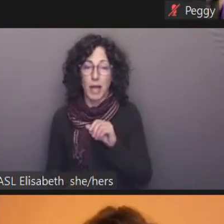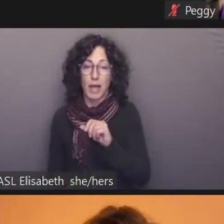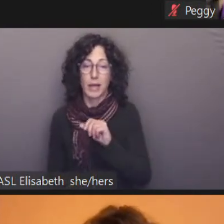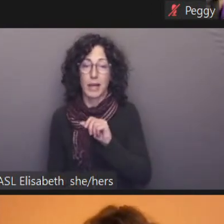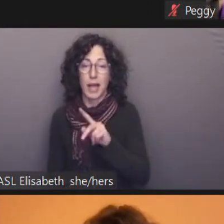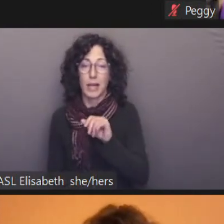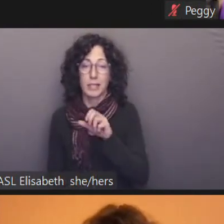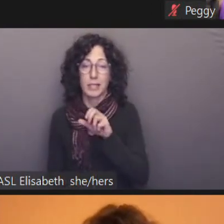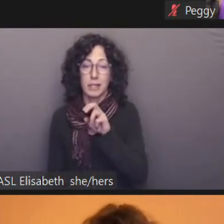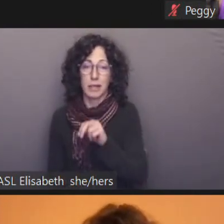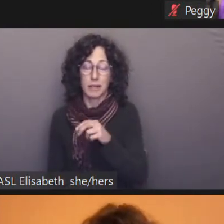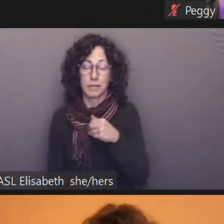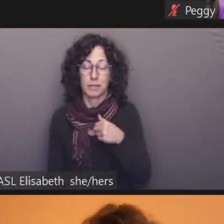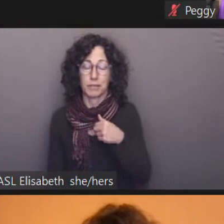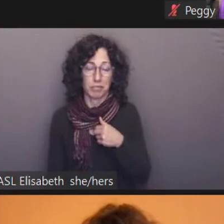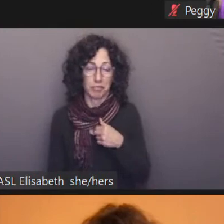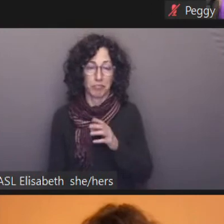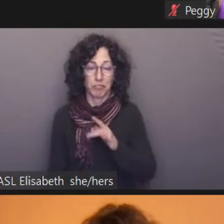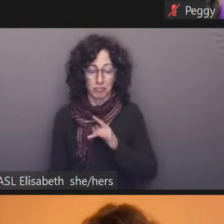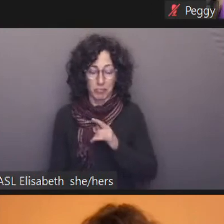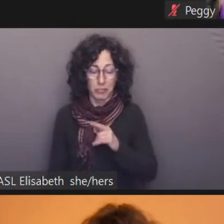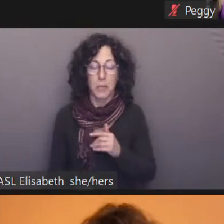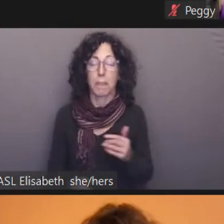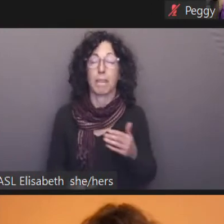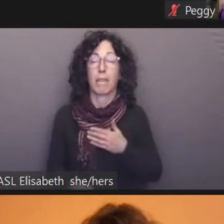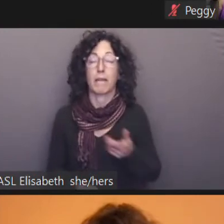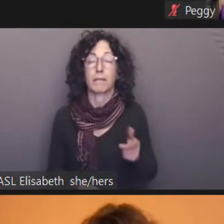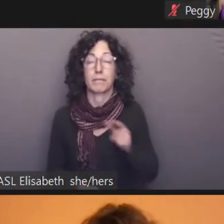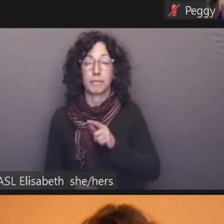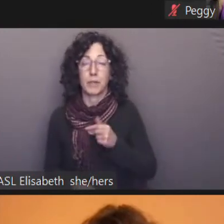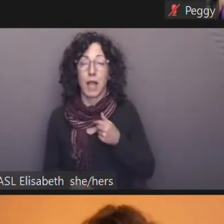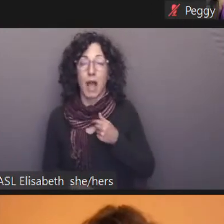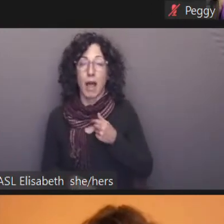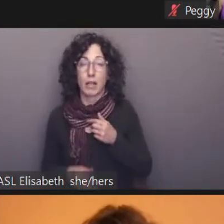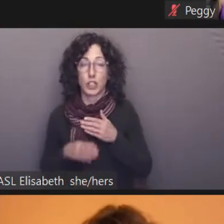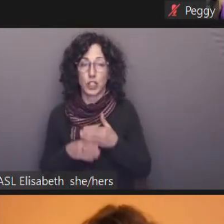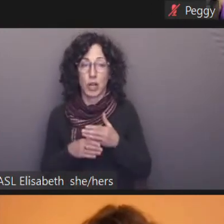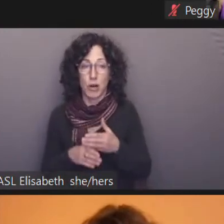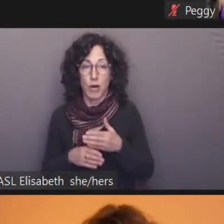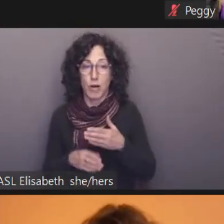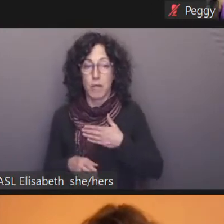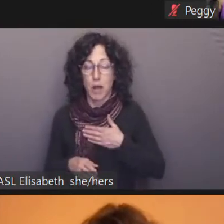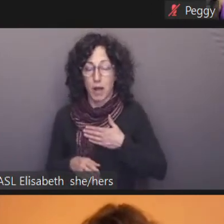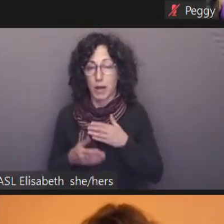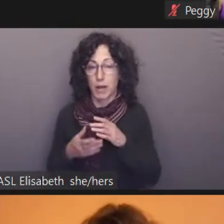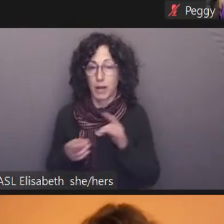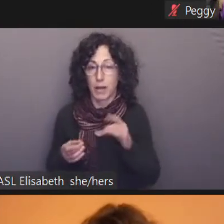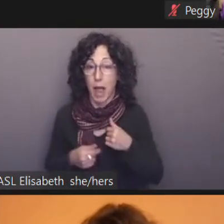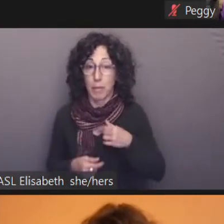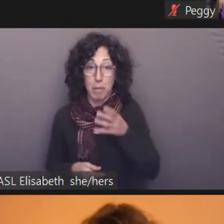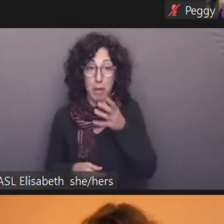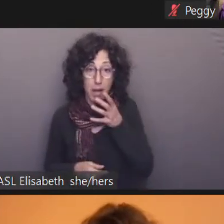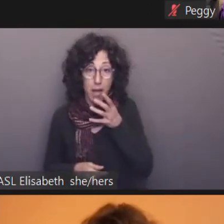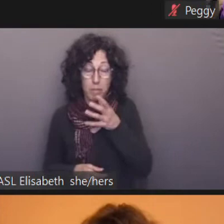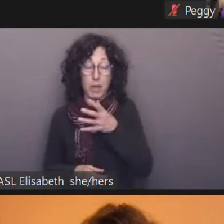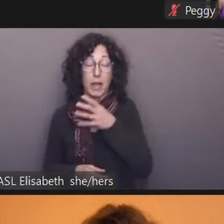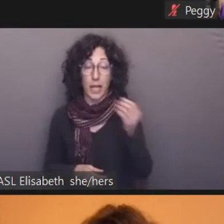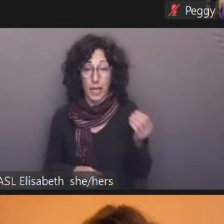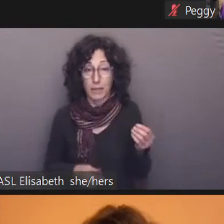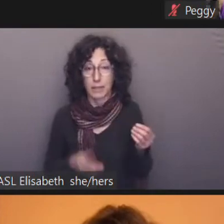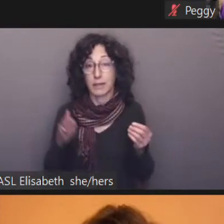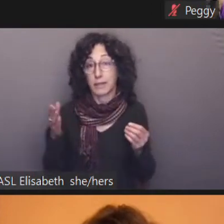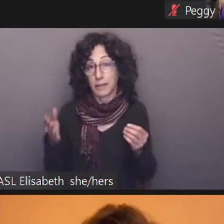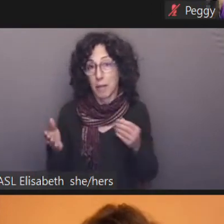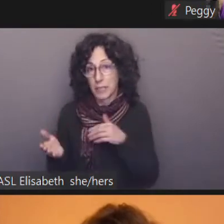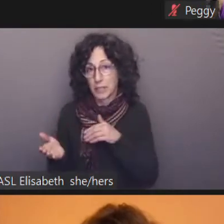motivation as an infectious disease doctor and as a parent. I wanted to do what